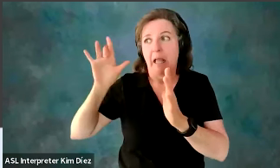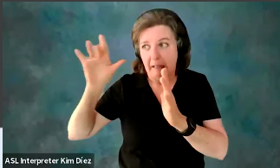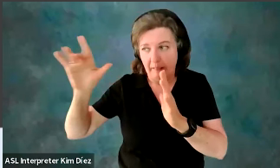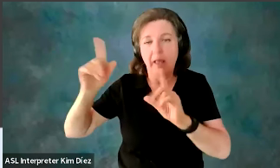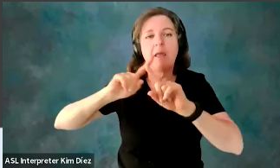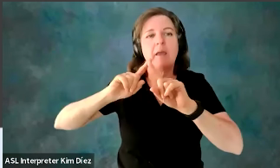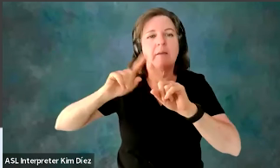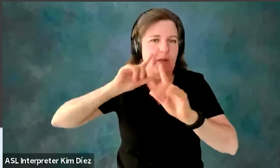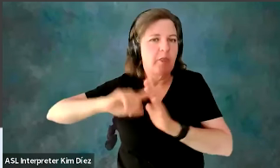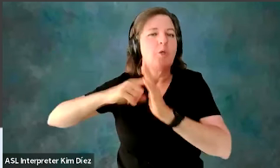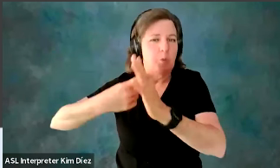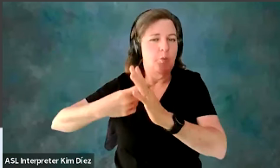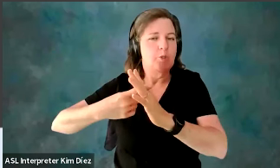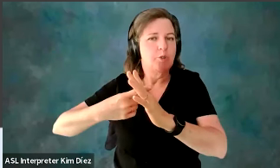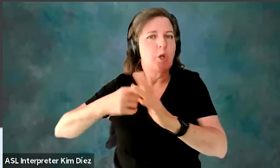of